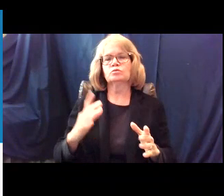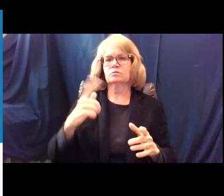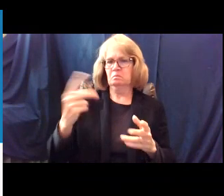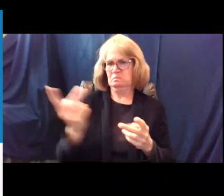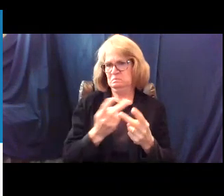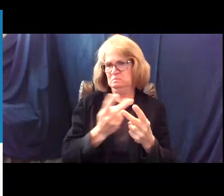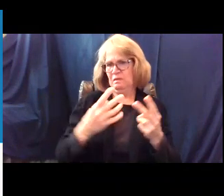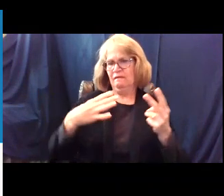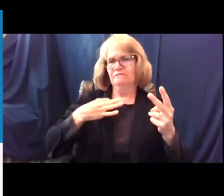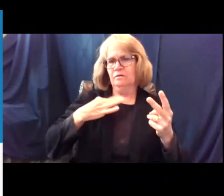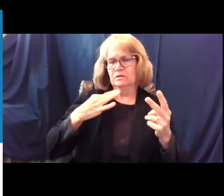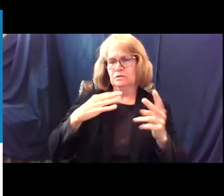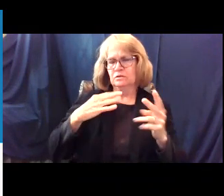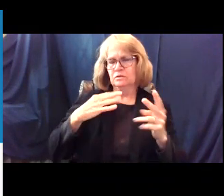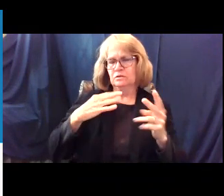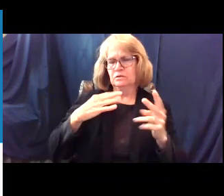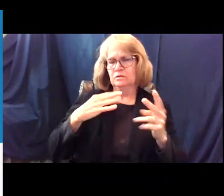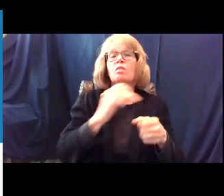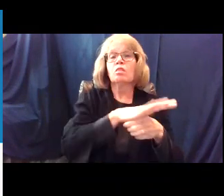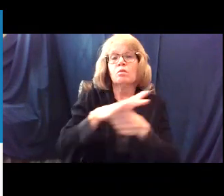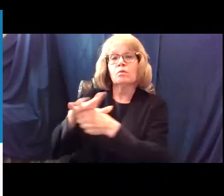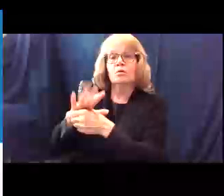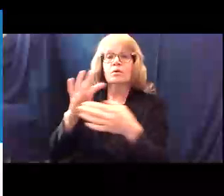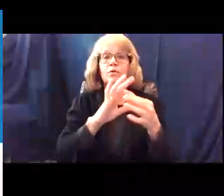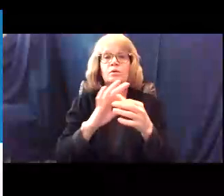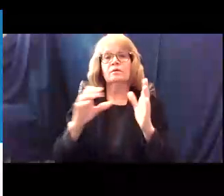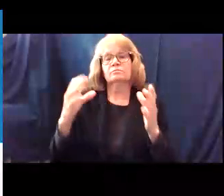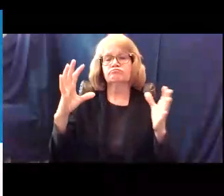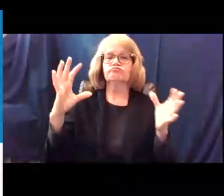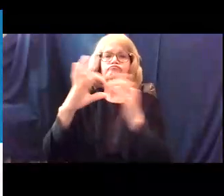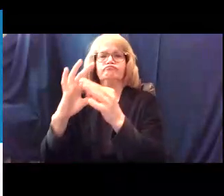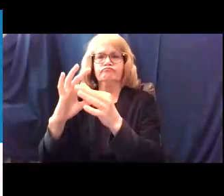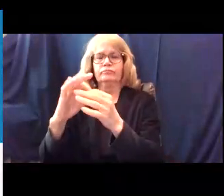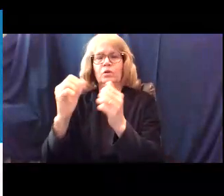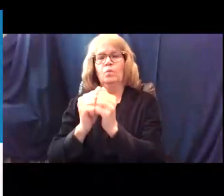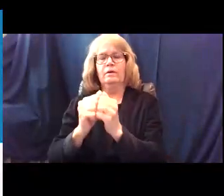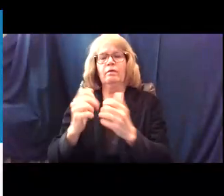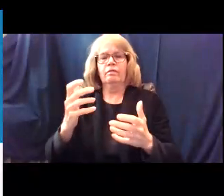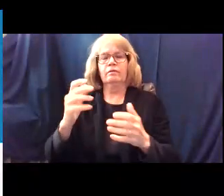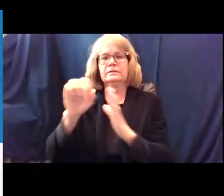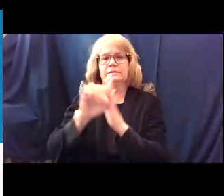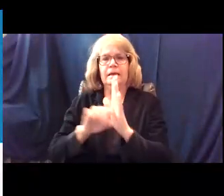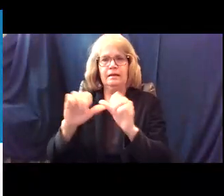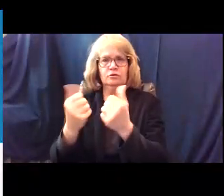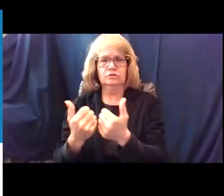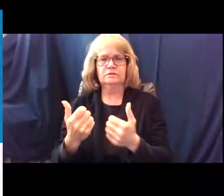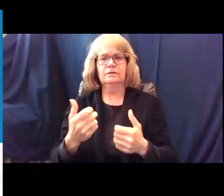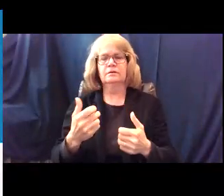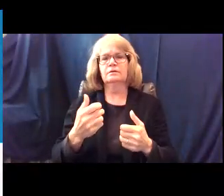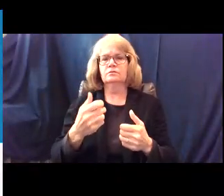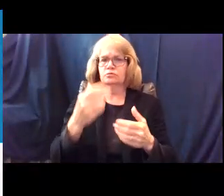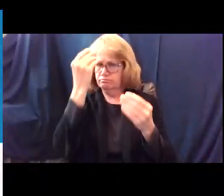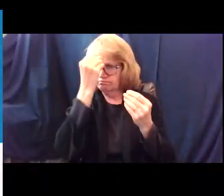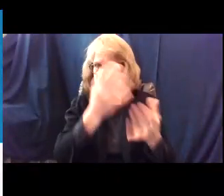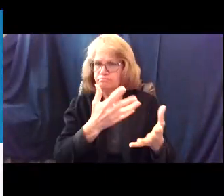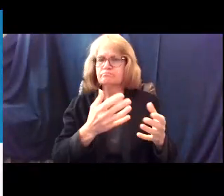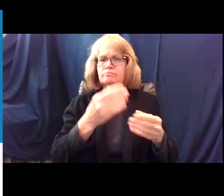local communities connect with our state agency to provide information about folks' rights and